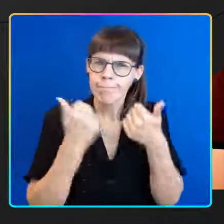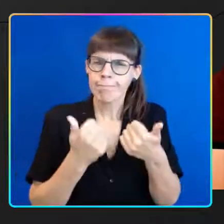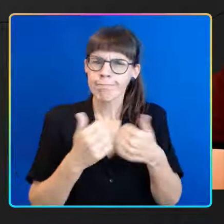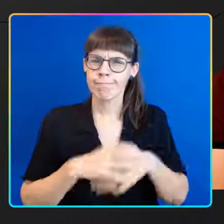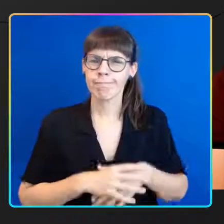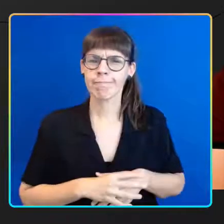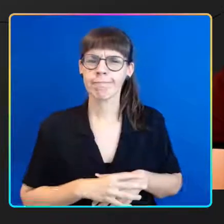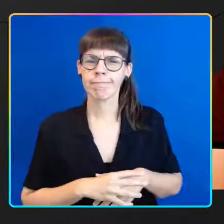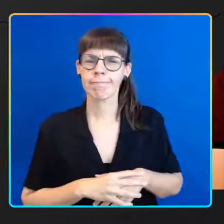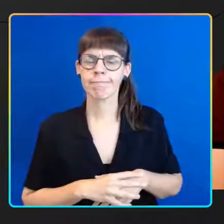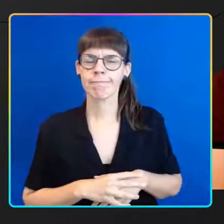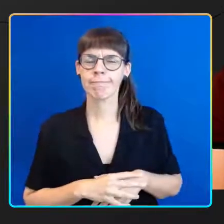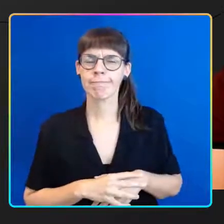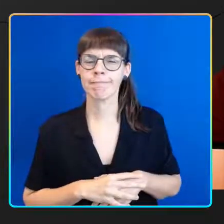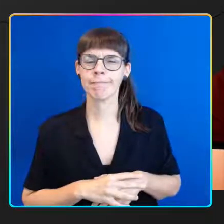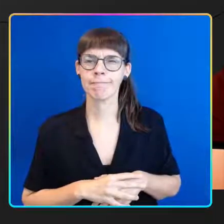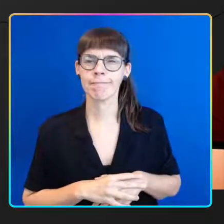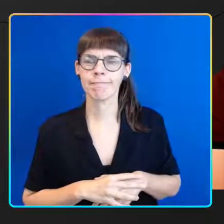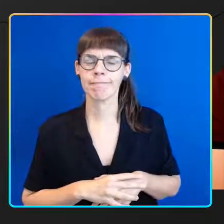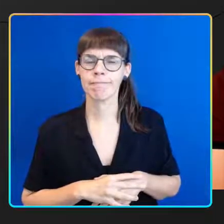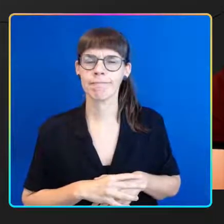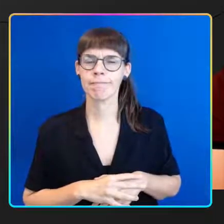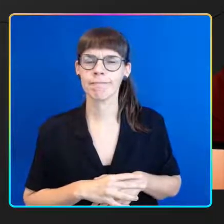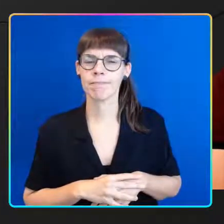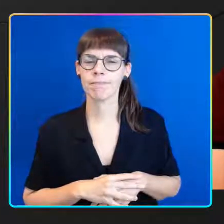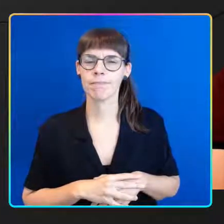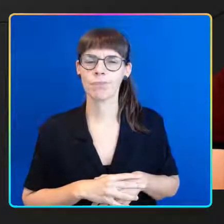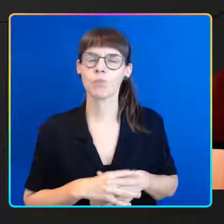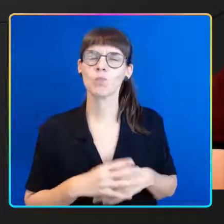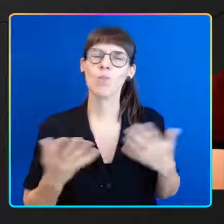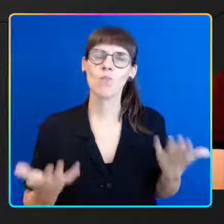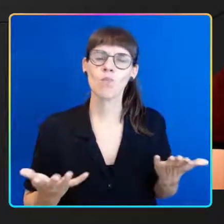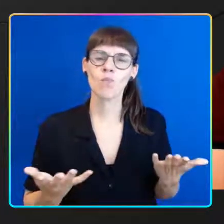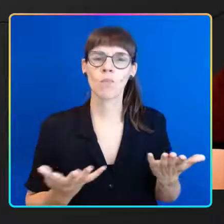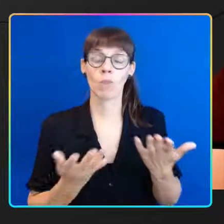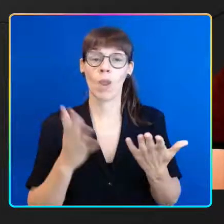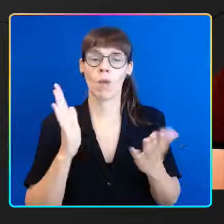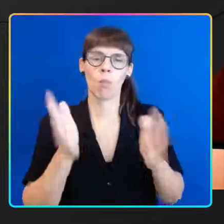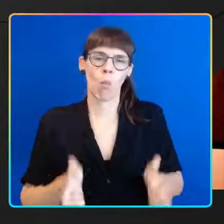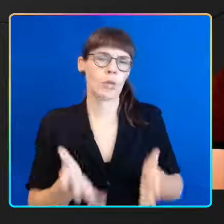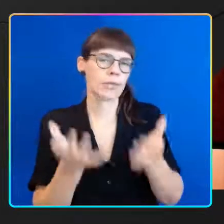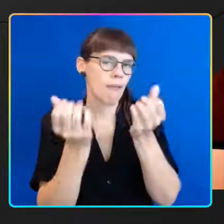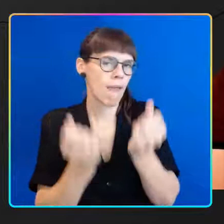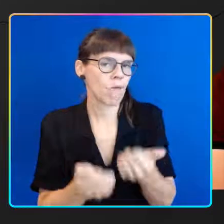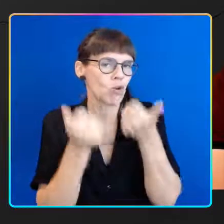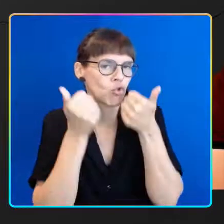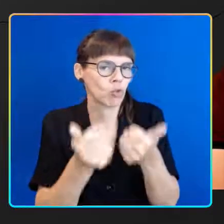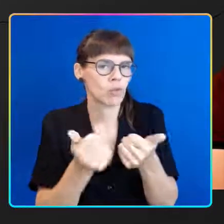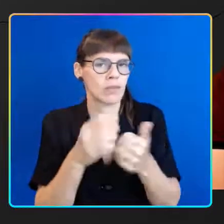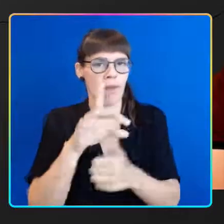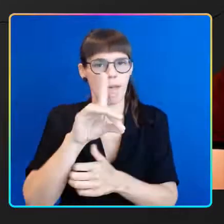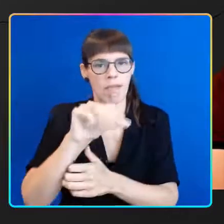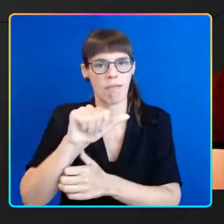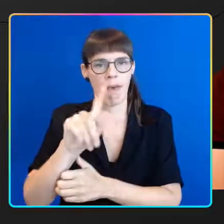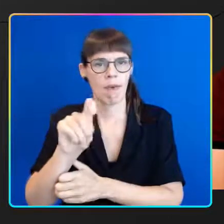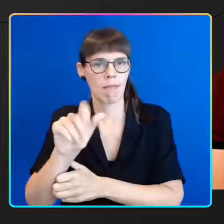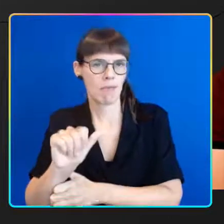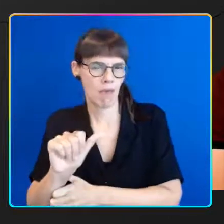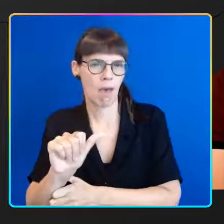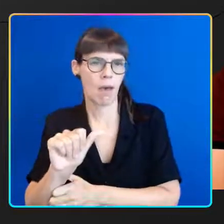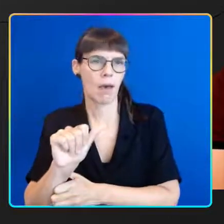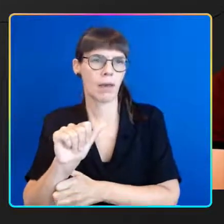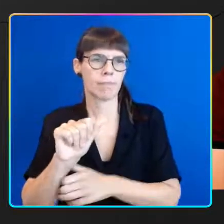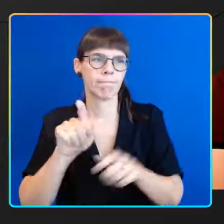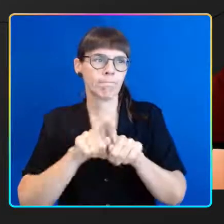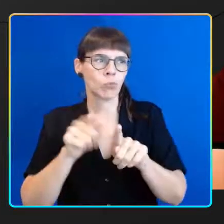is to have good data. You need to have a good tooling